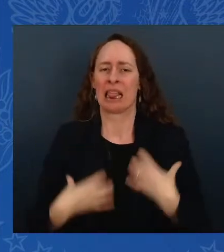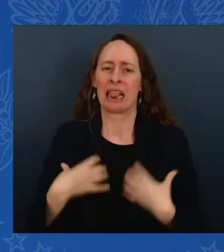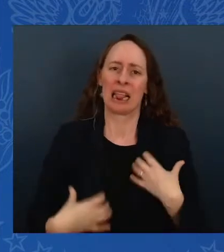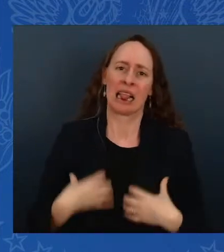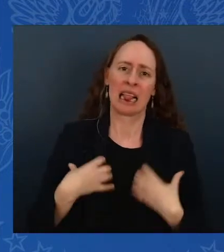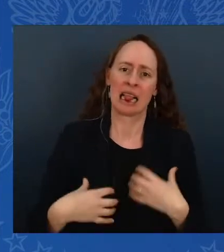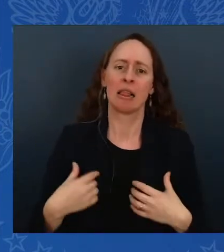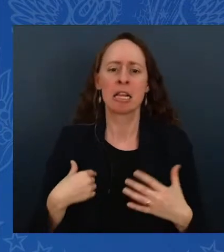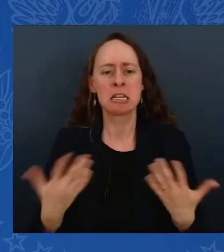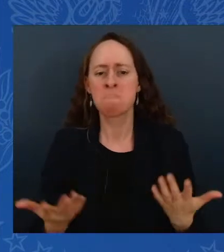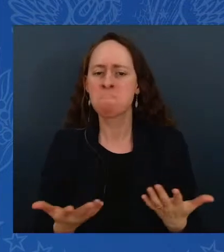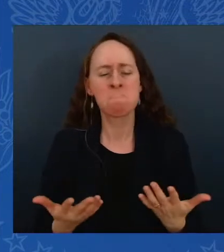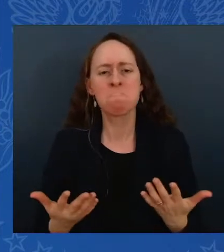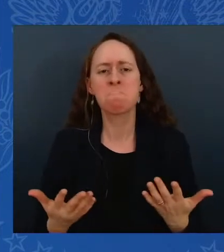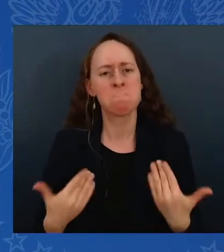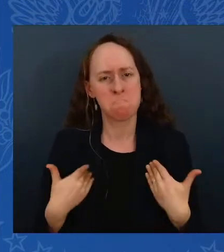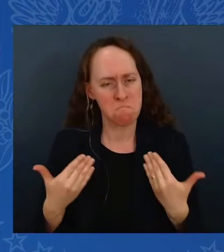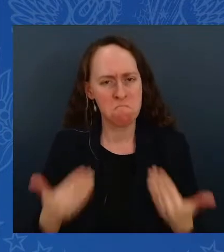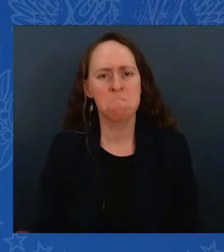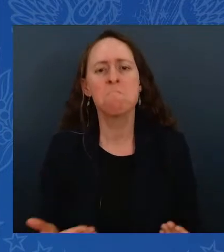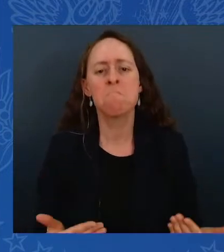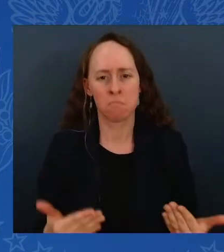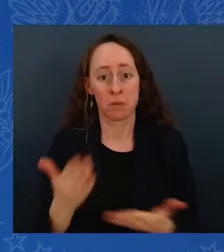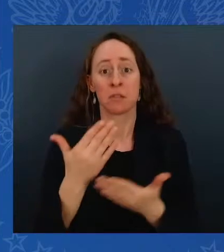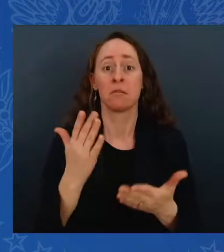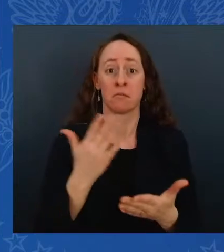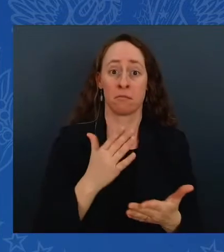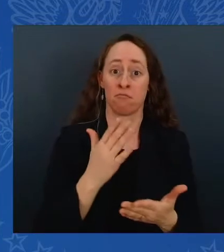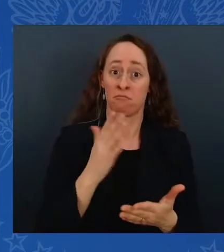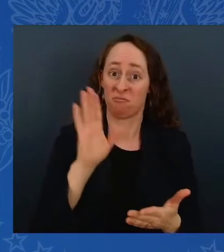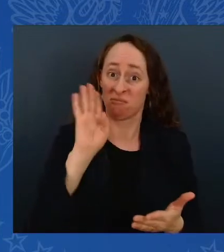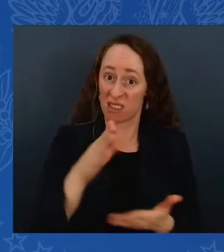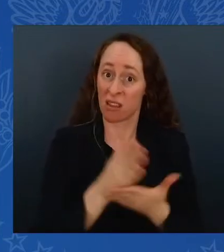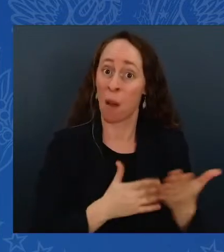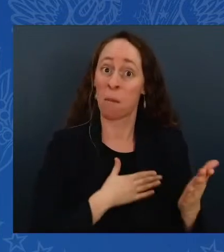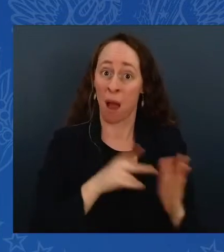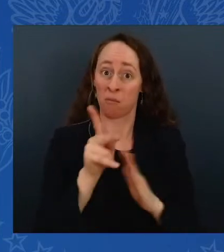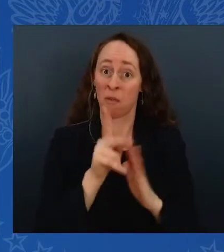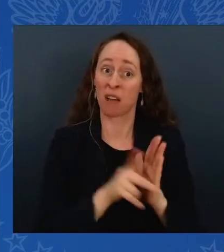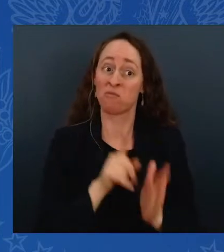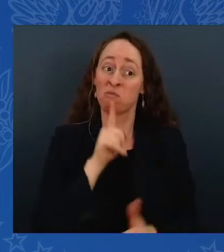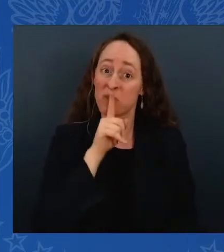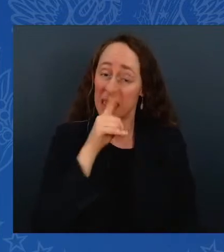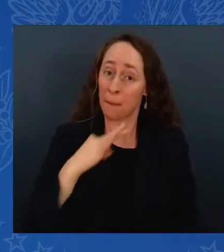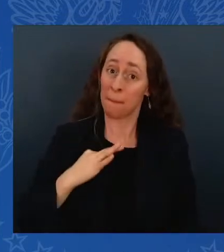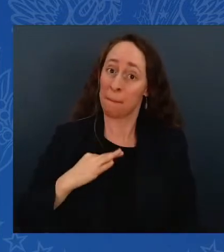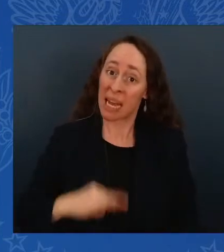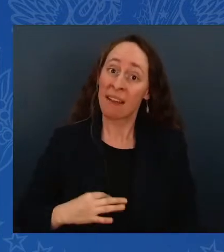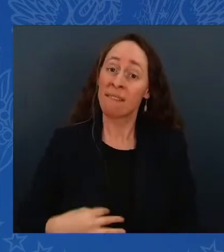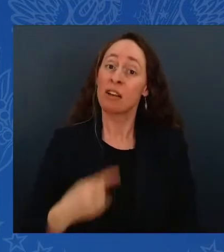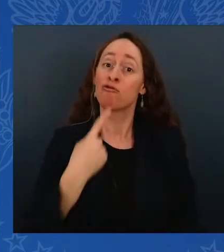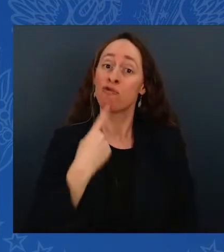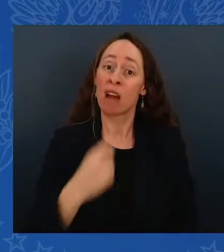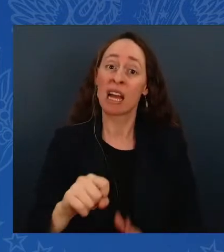than the blue states. That's a fact. More went to Republican states than the Democratic